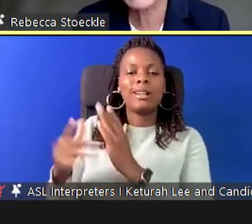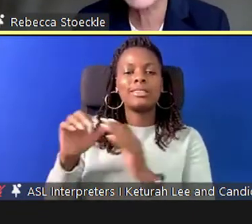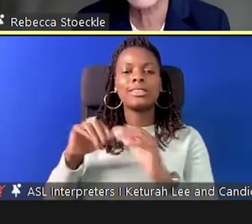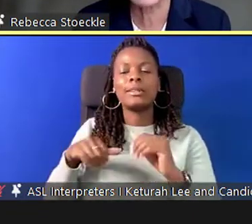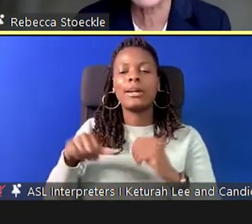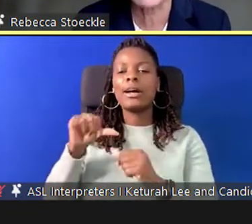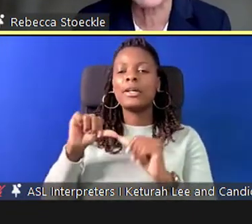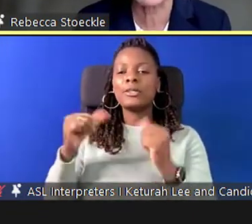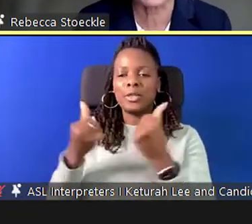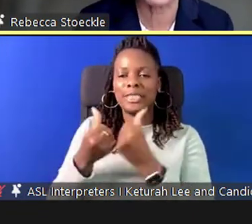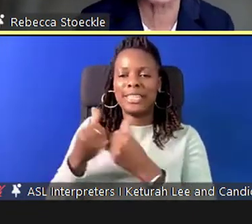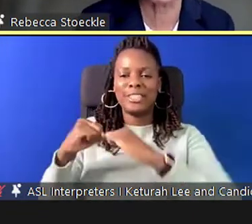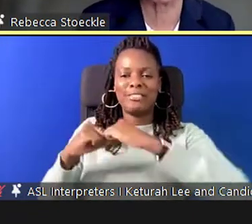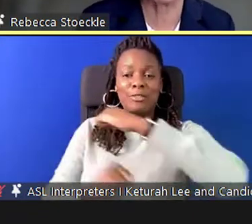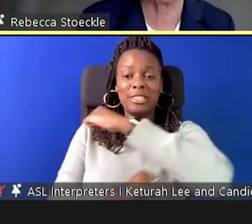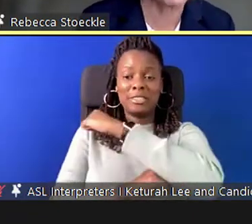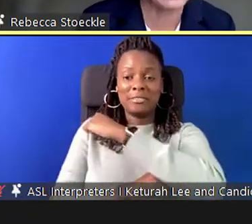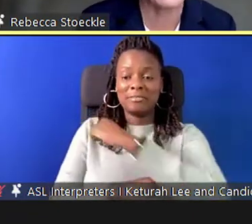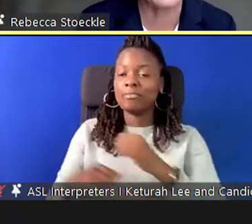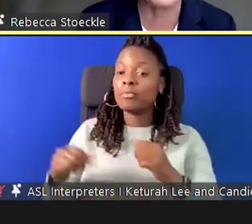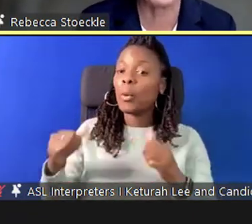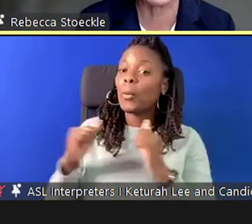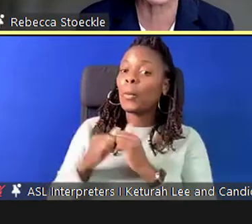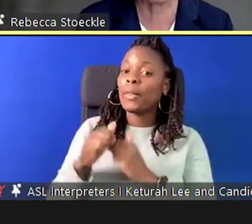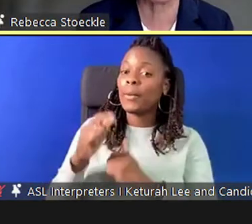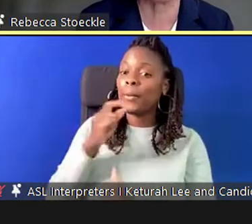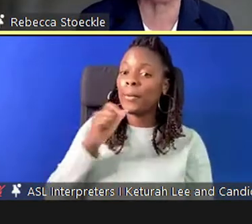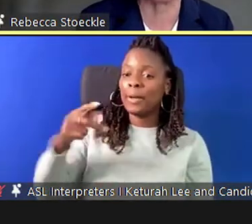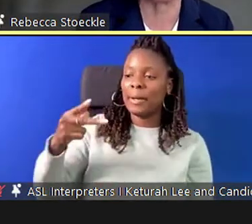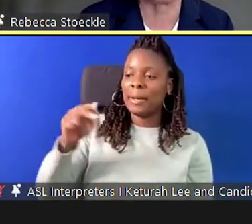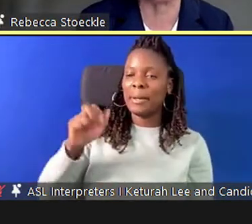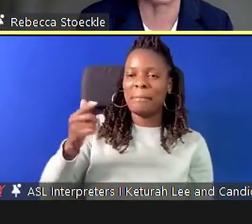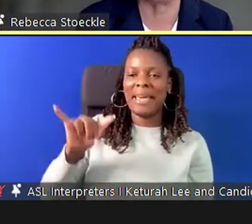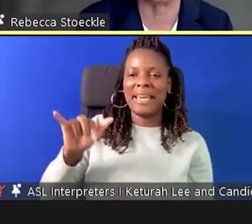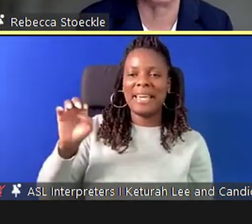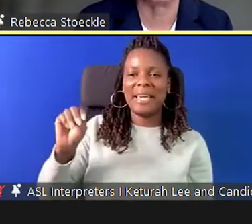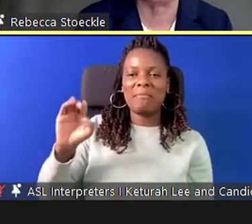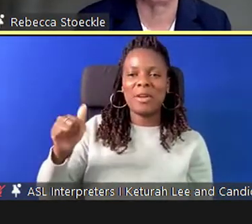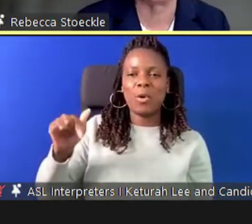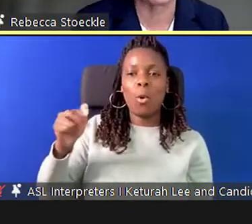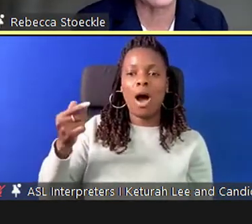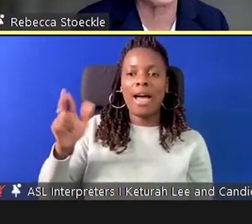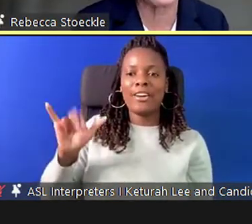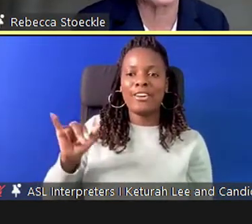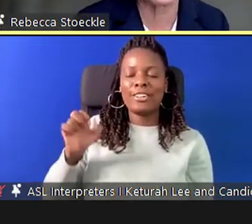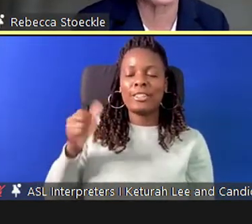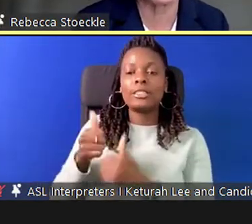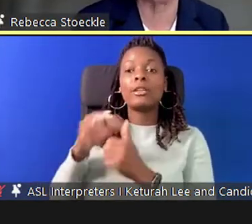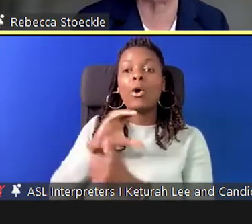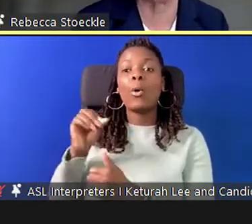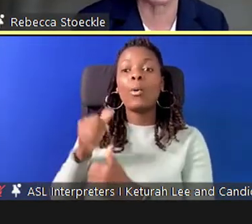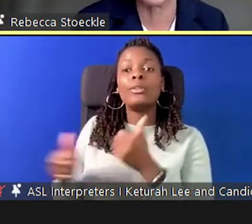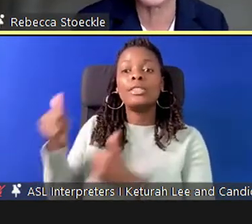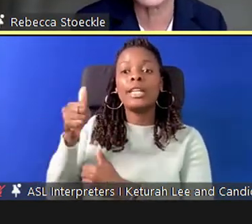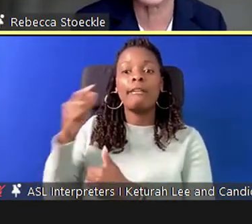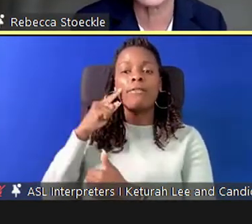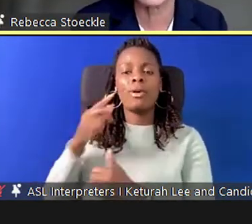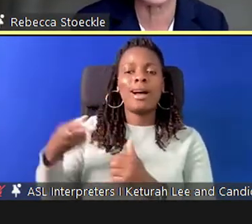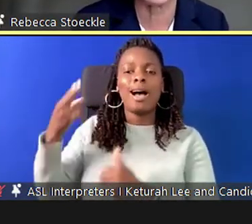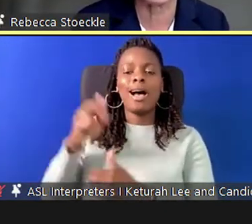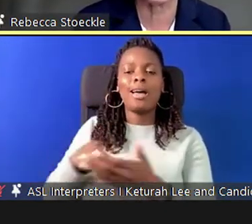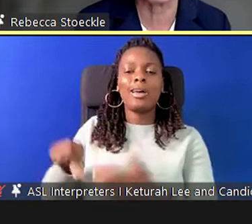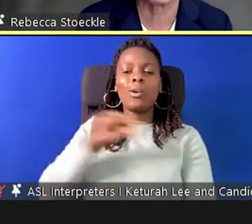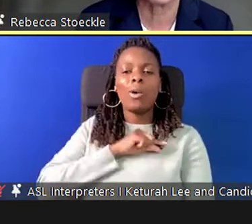joined today by Peggy McGuire, who is co-chair of the Roundtable on High Quality Care for People with